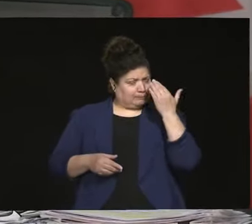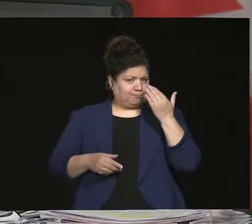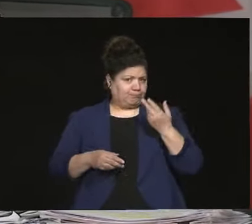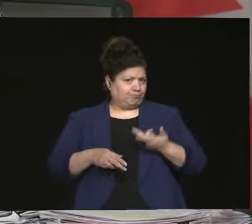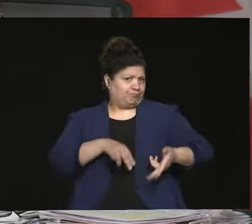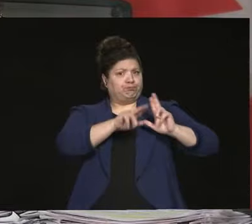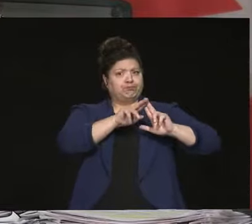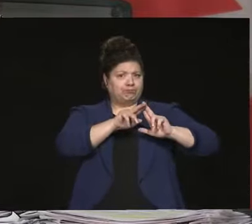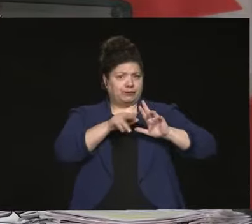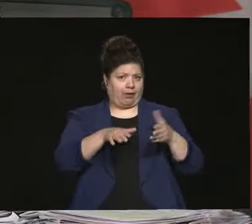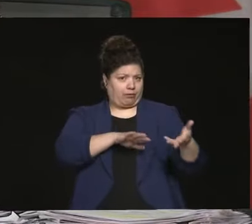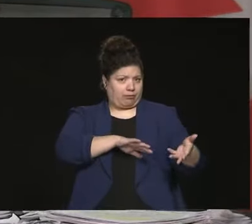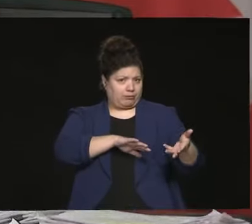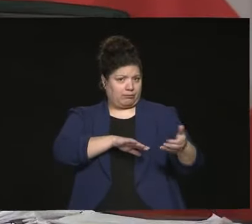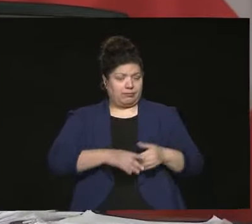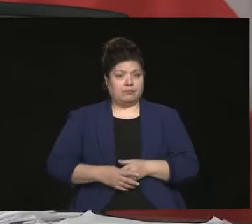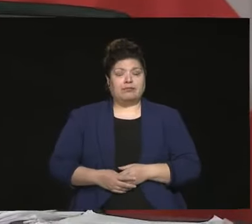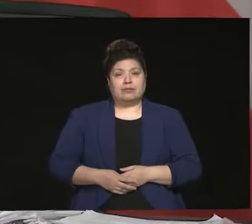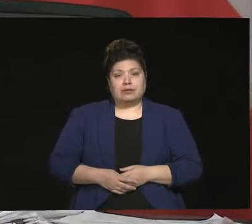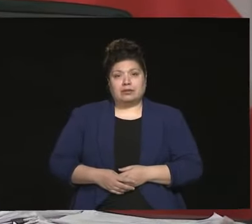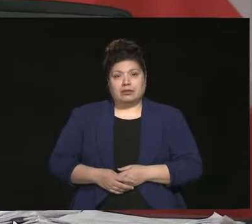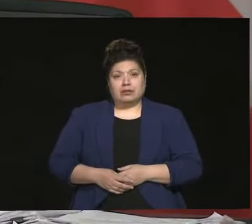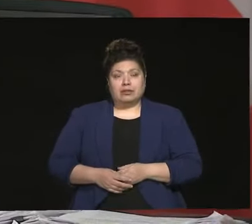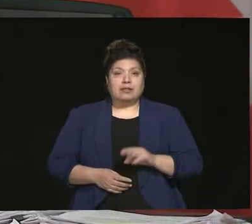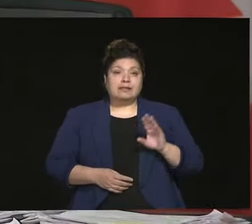So those were sort of planning